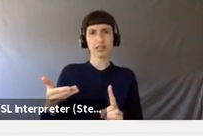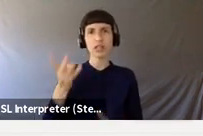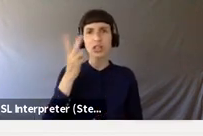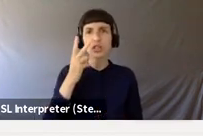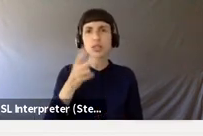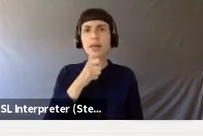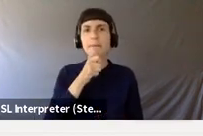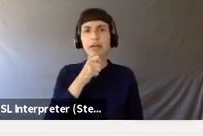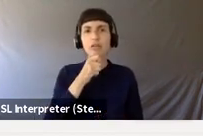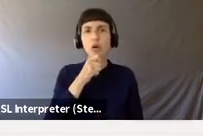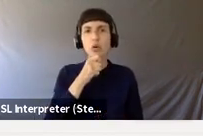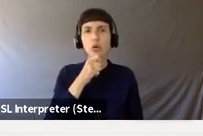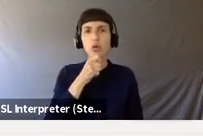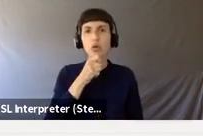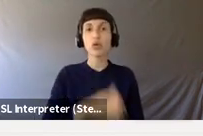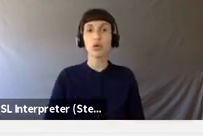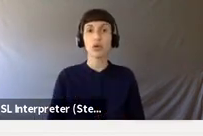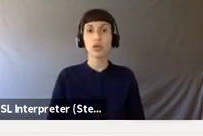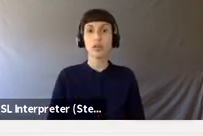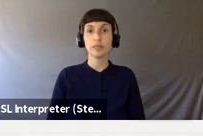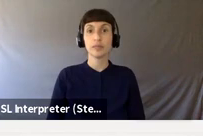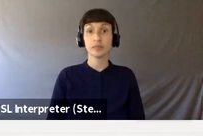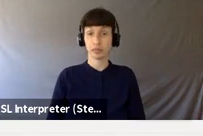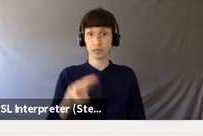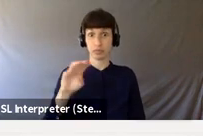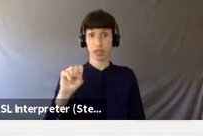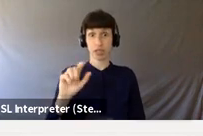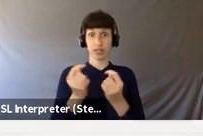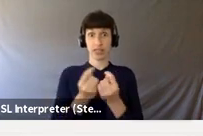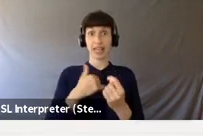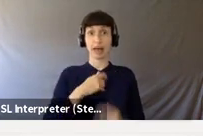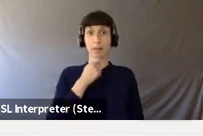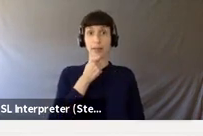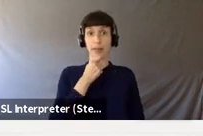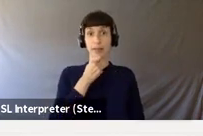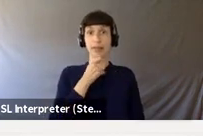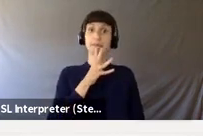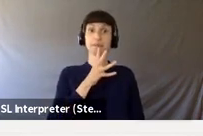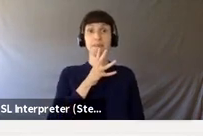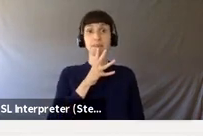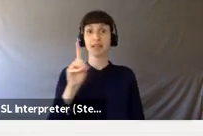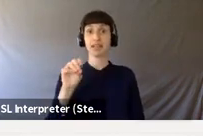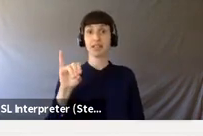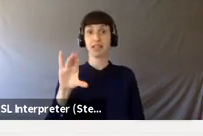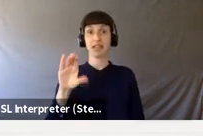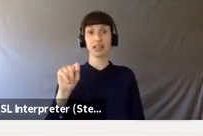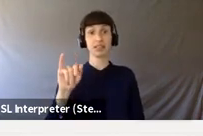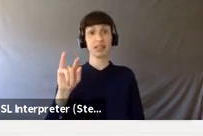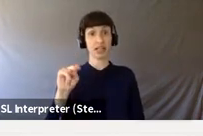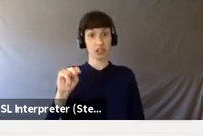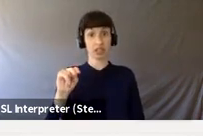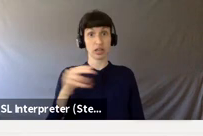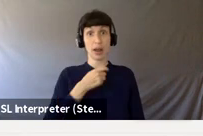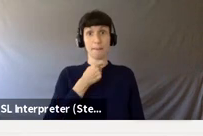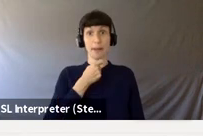microphone. I wanted to point out that Microsoft has dictation. And so when you click on the